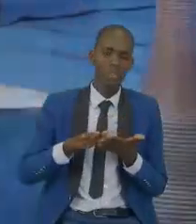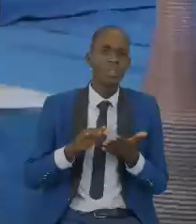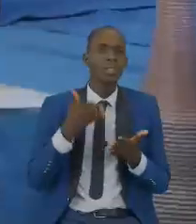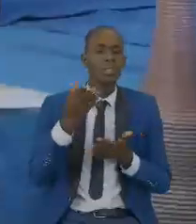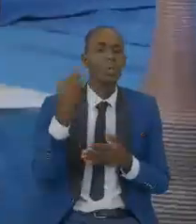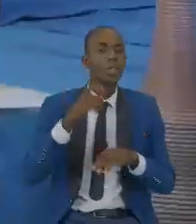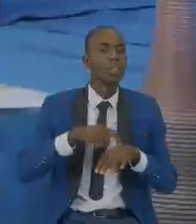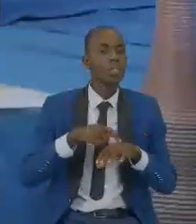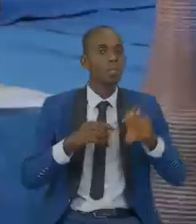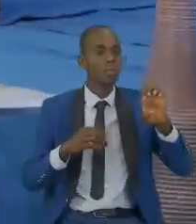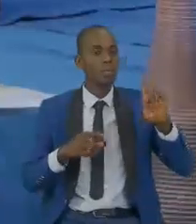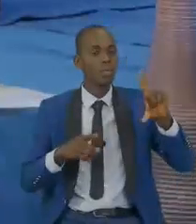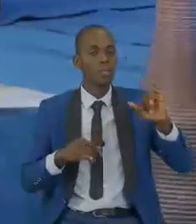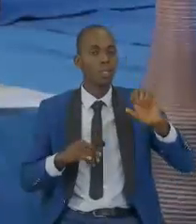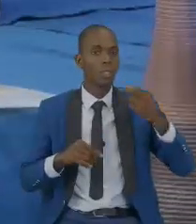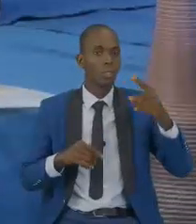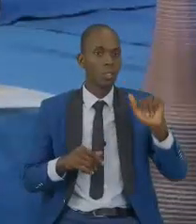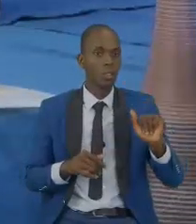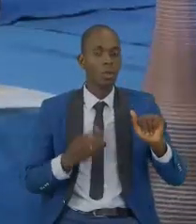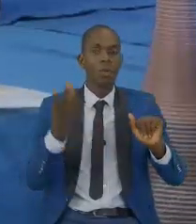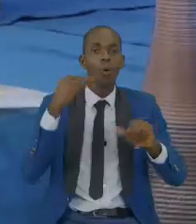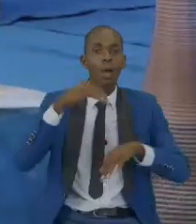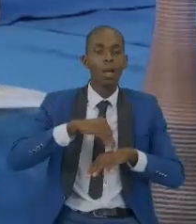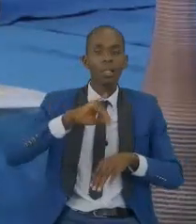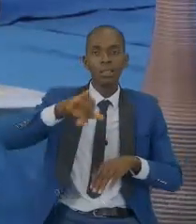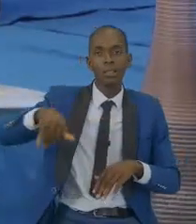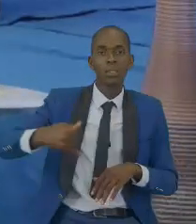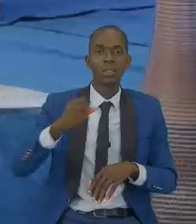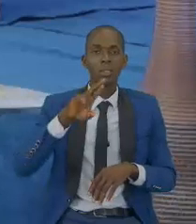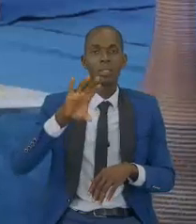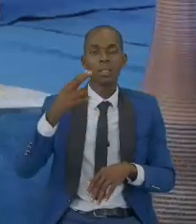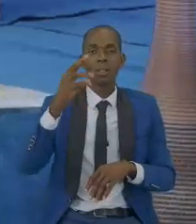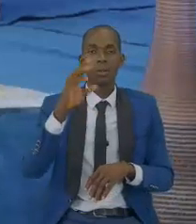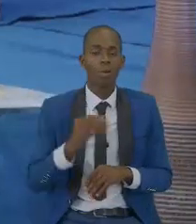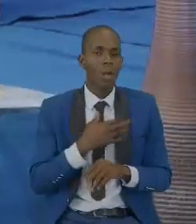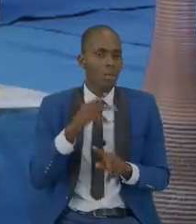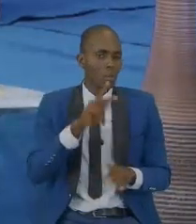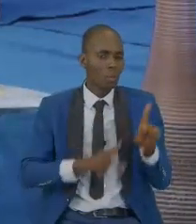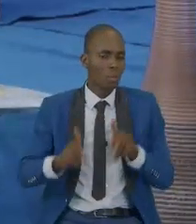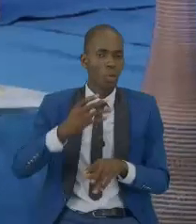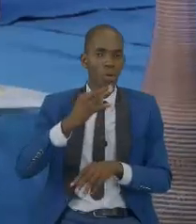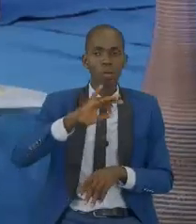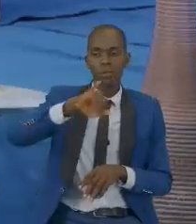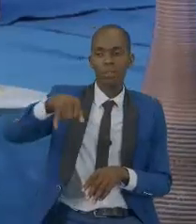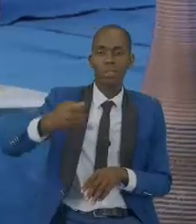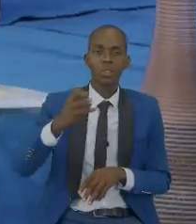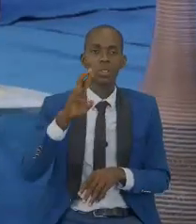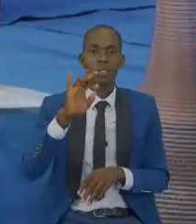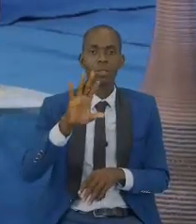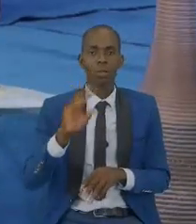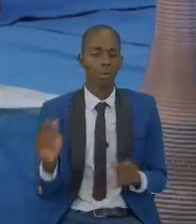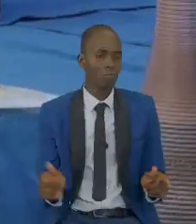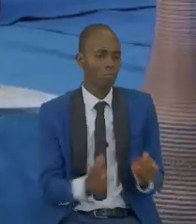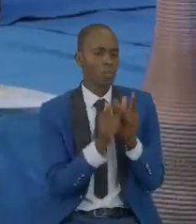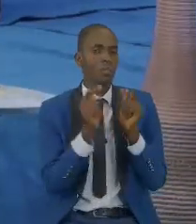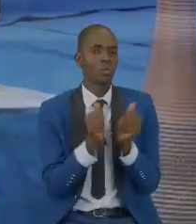Elisha was at Jericho. And the people of Jericho came to him and they said,